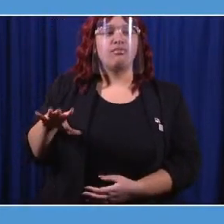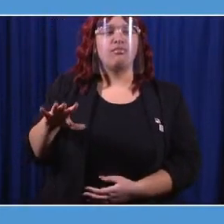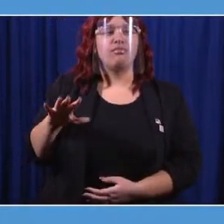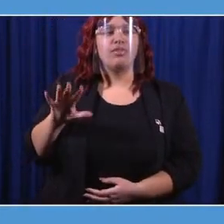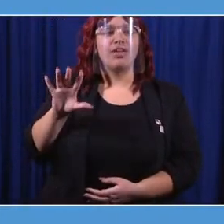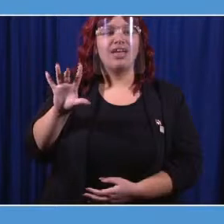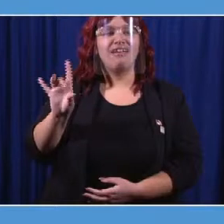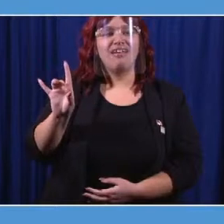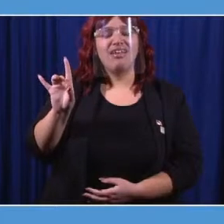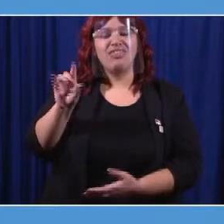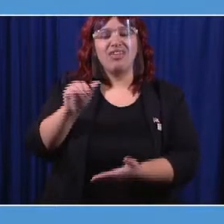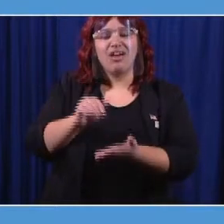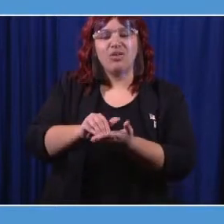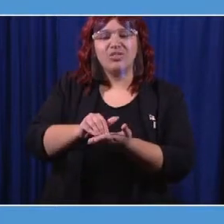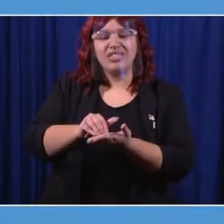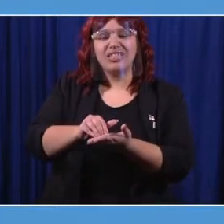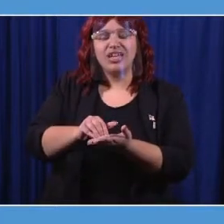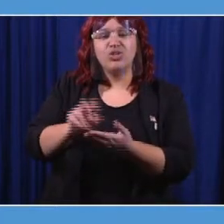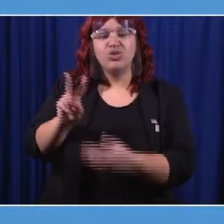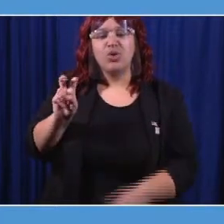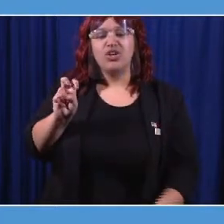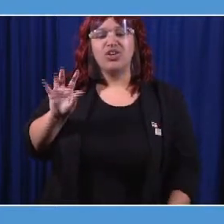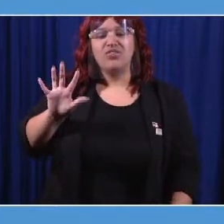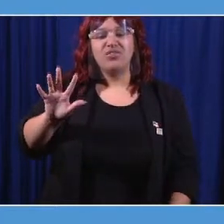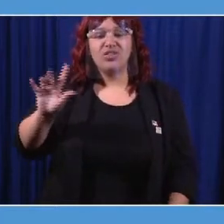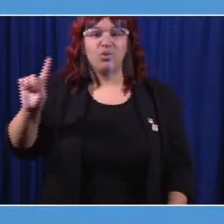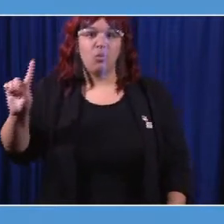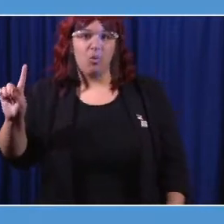8,251 new cases over the past week. So that's